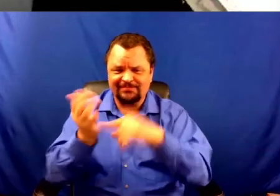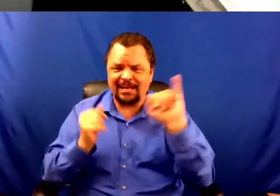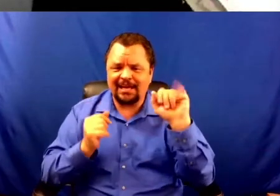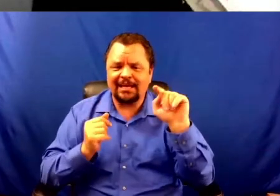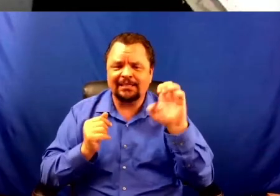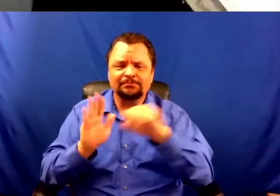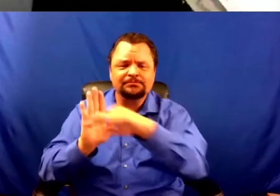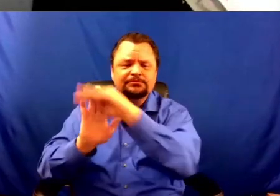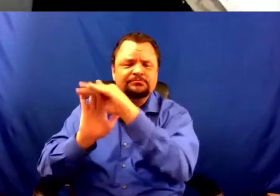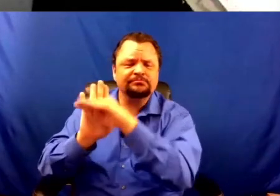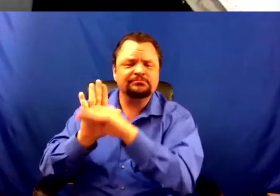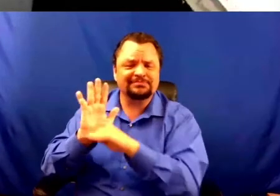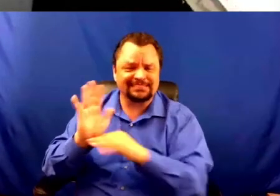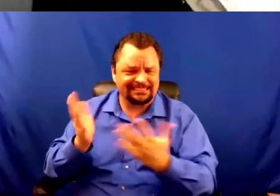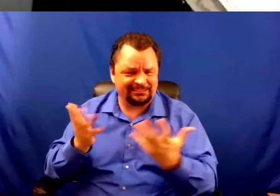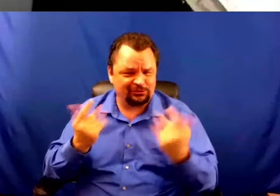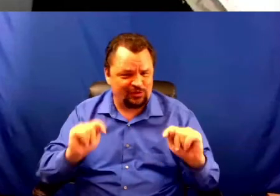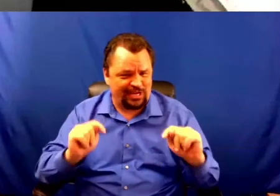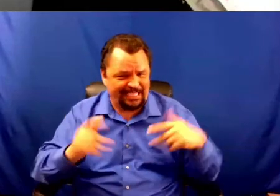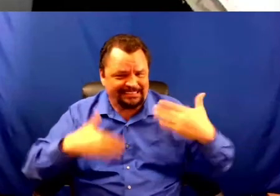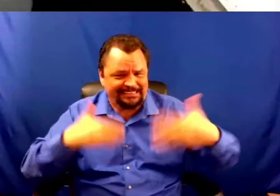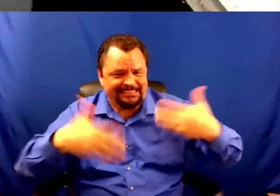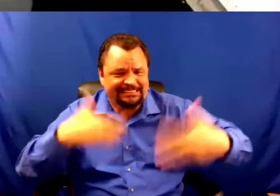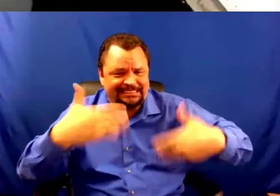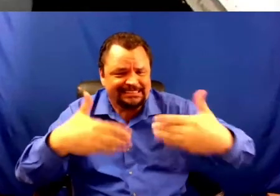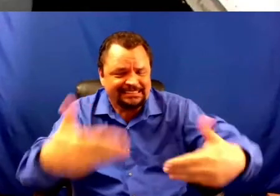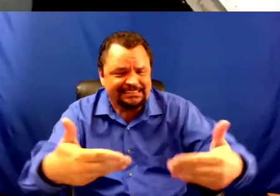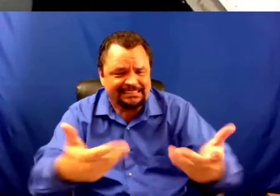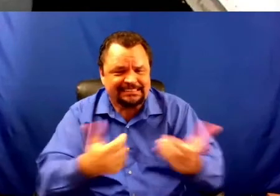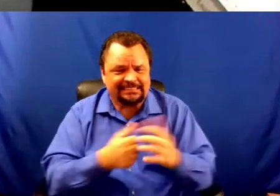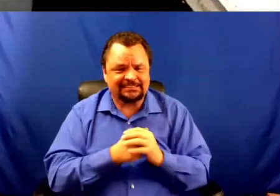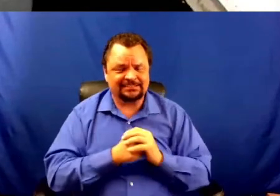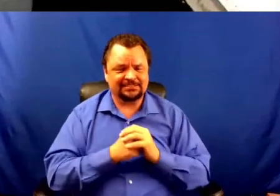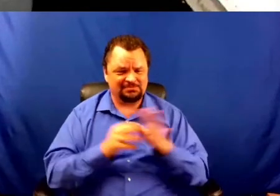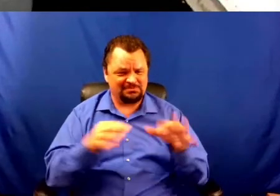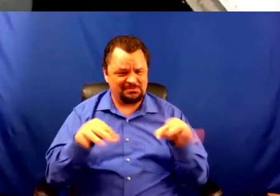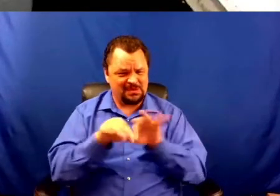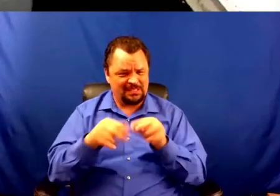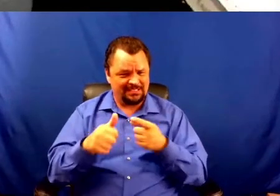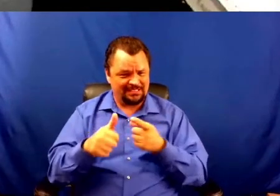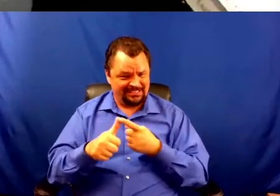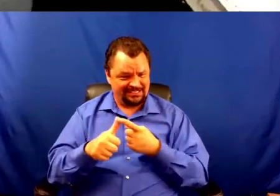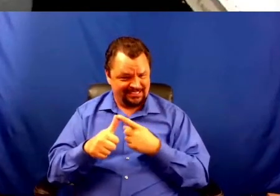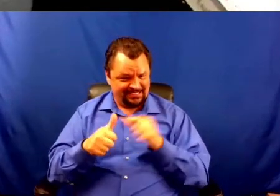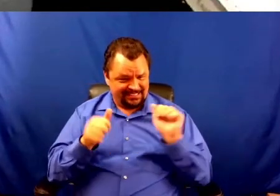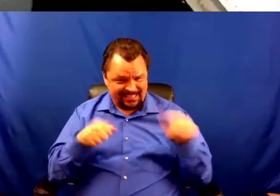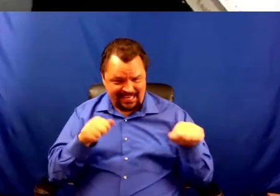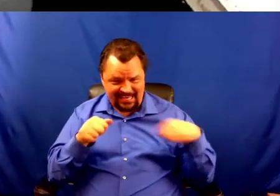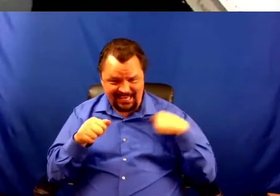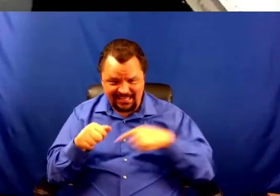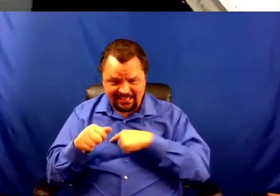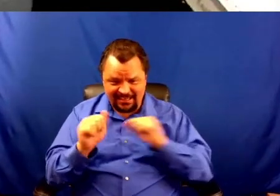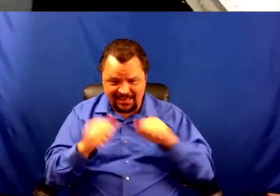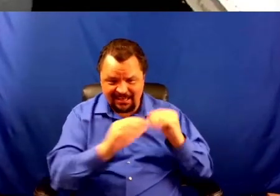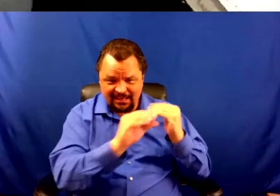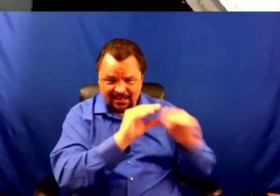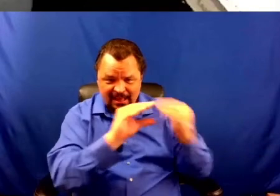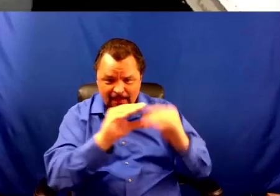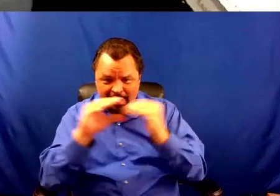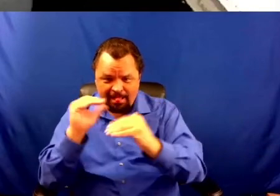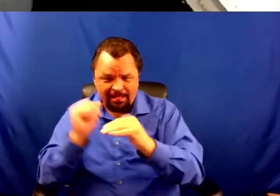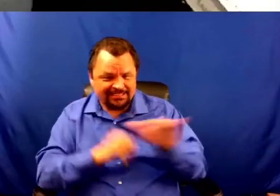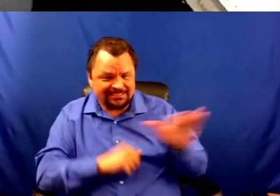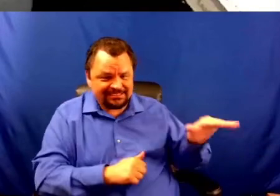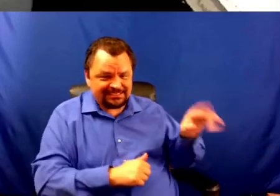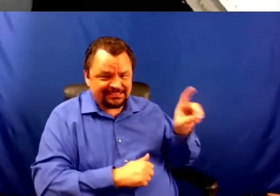action items, and the other update on budget, can we do that by email? Is that Diana? Diana, help us